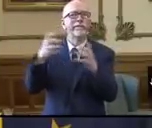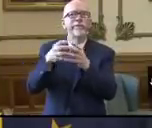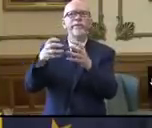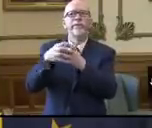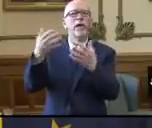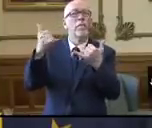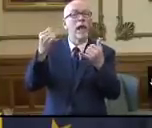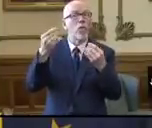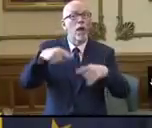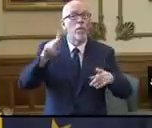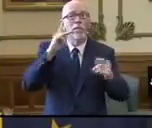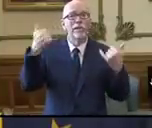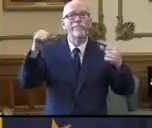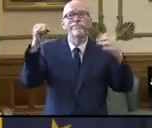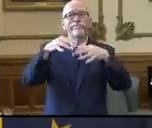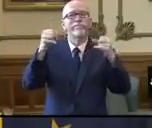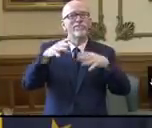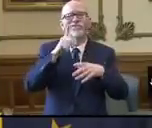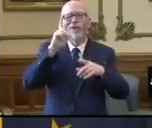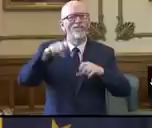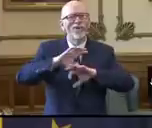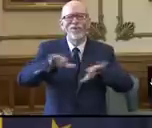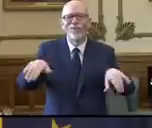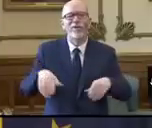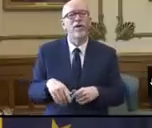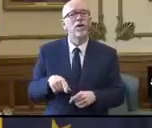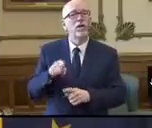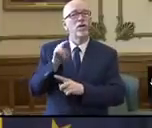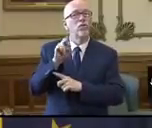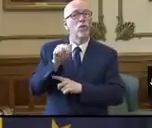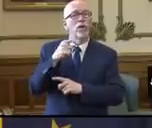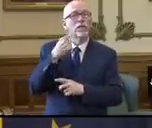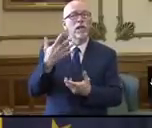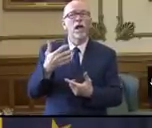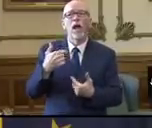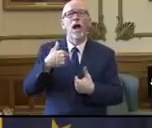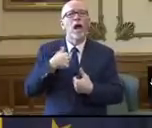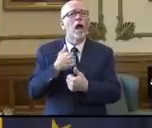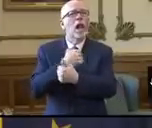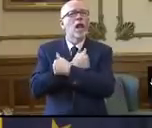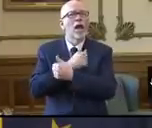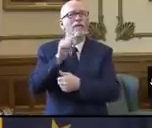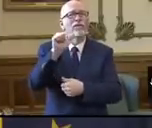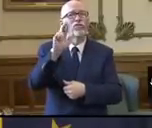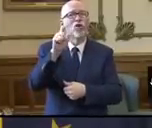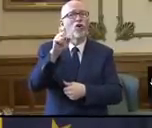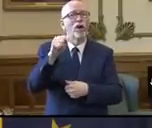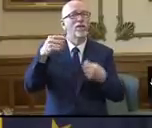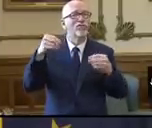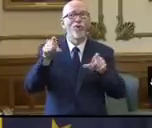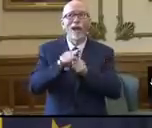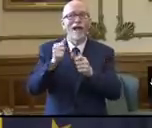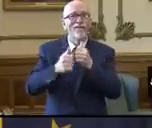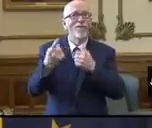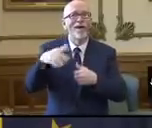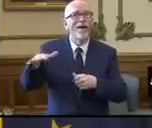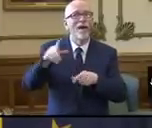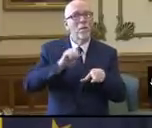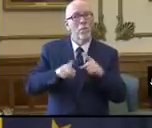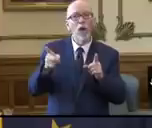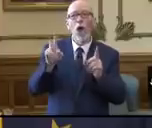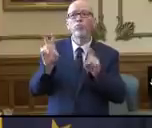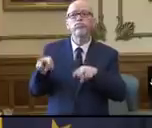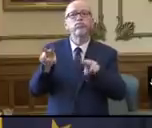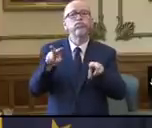people are going when they don't really need to go. She said, "I love Target as much as everybody else, but browsing the